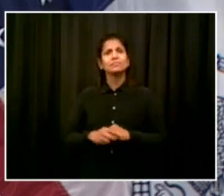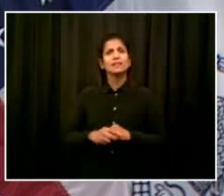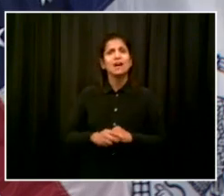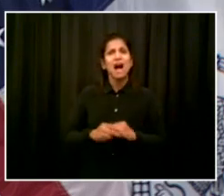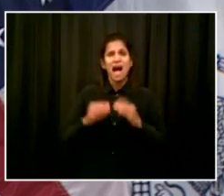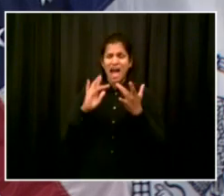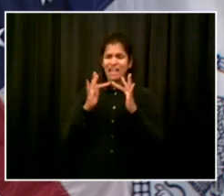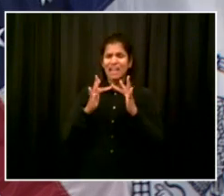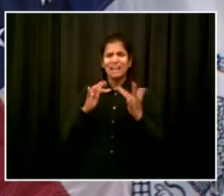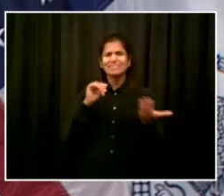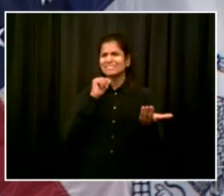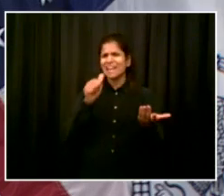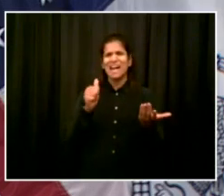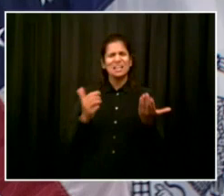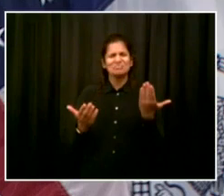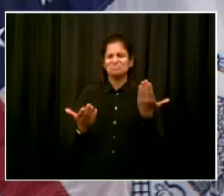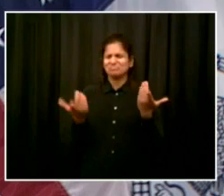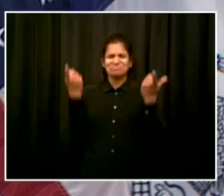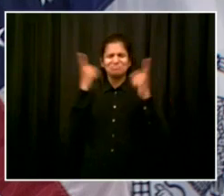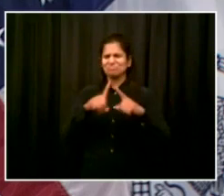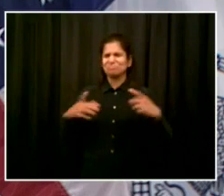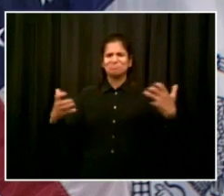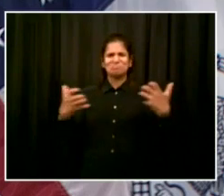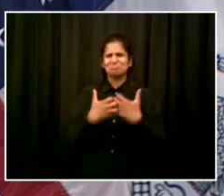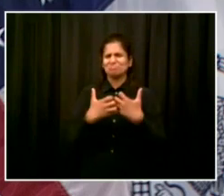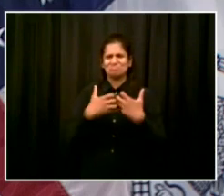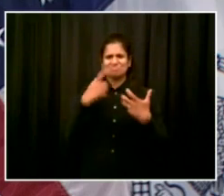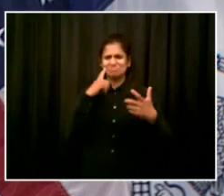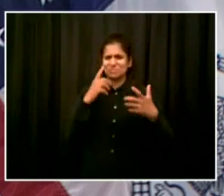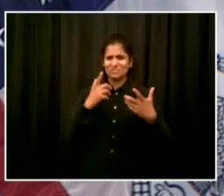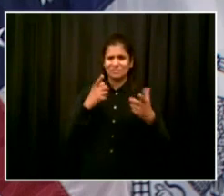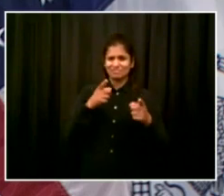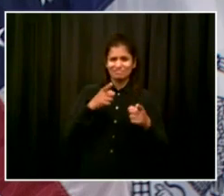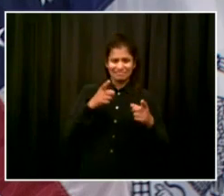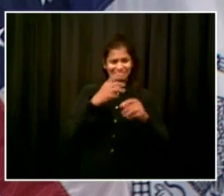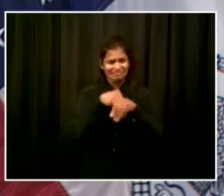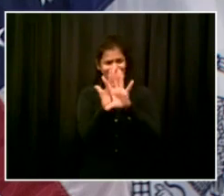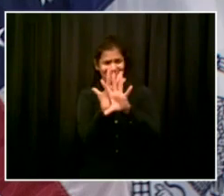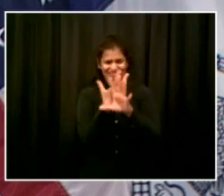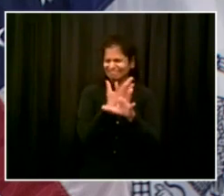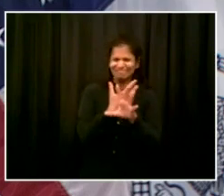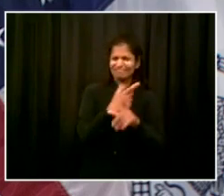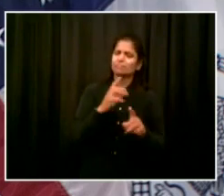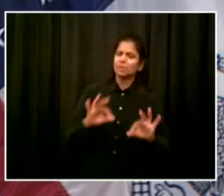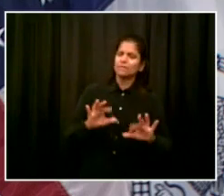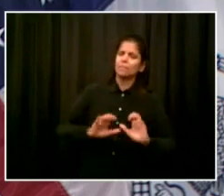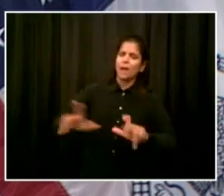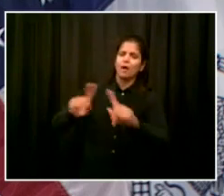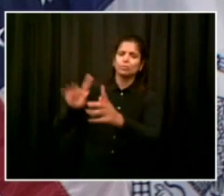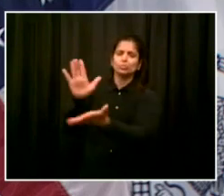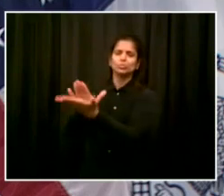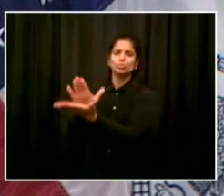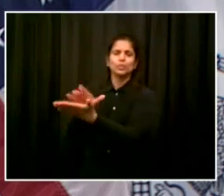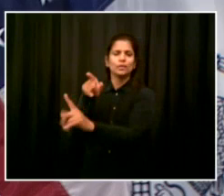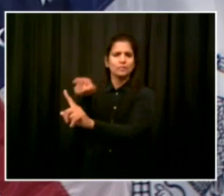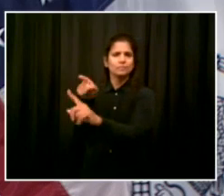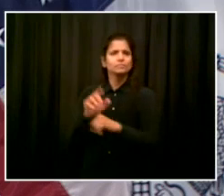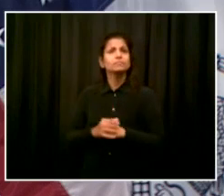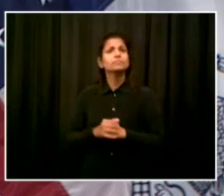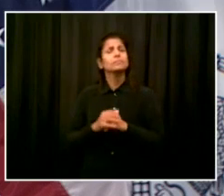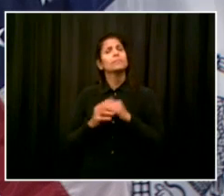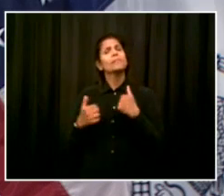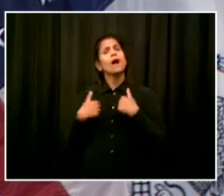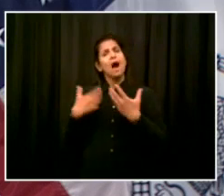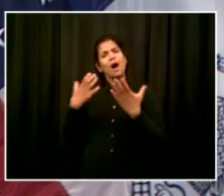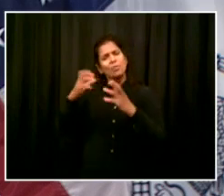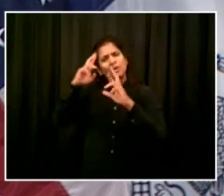those voices and we want to really be respectful of their concerns. And I think you're going to see the vast majority